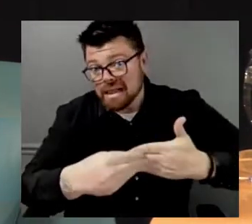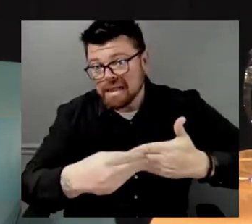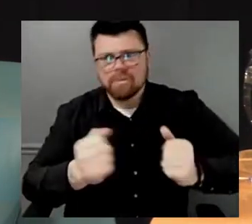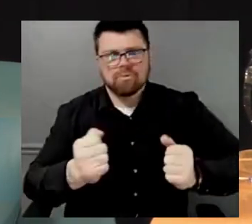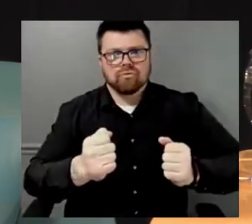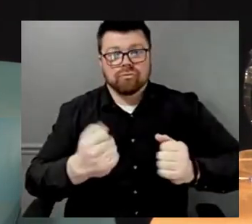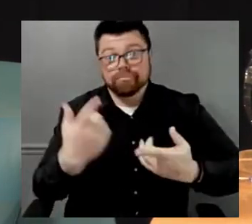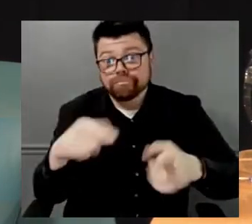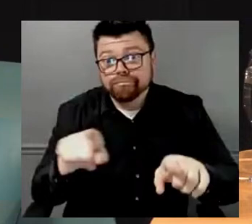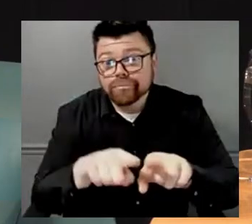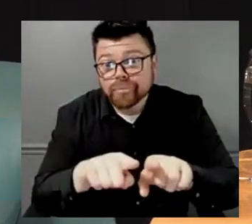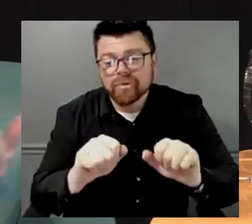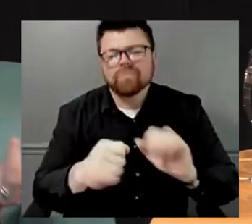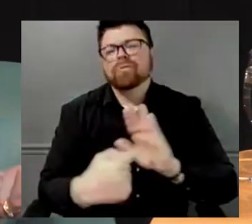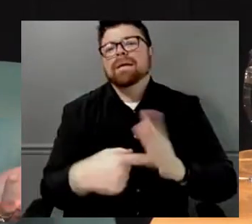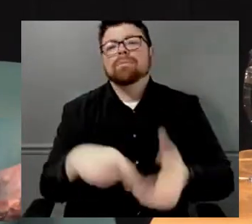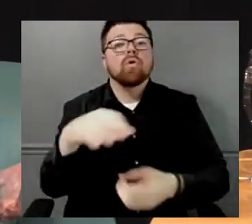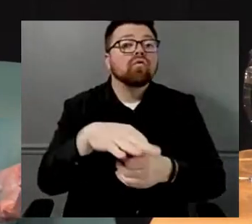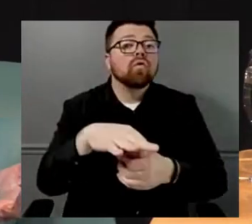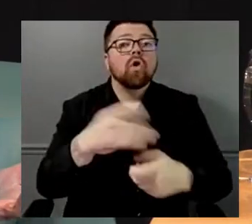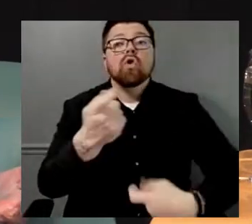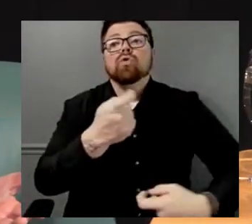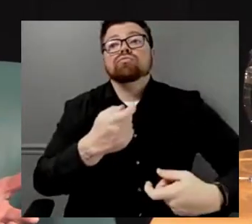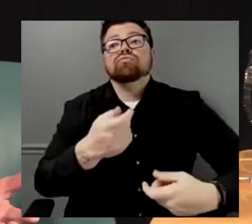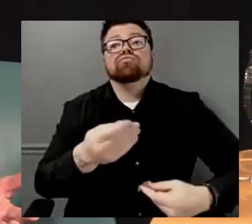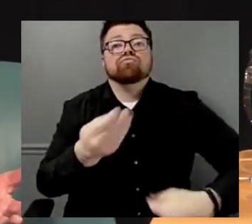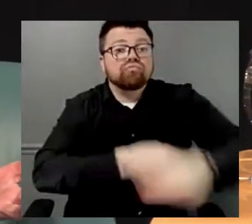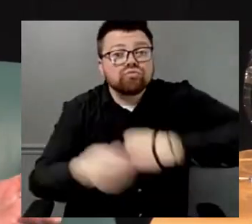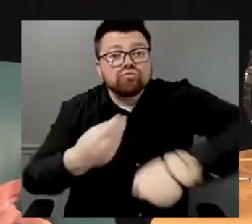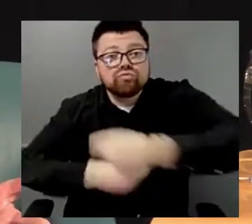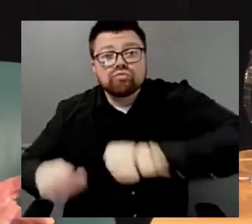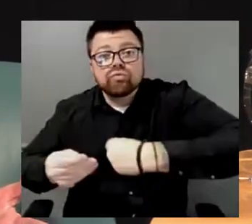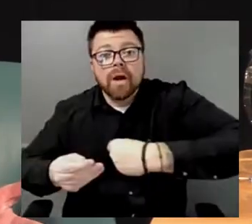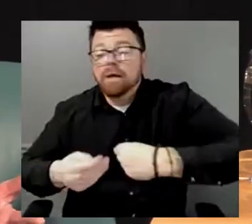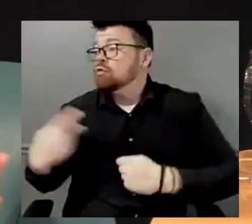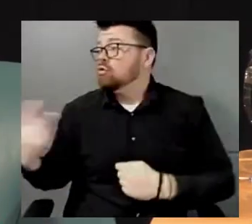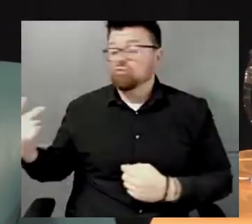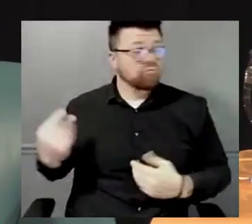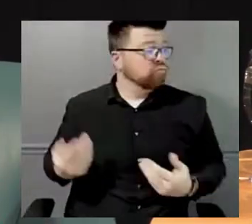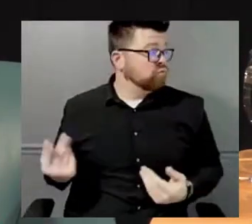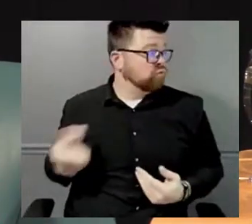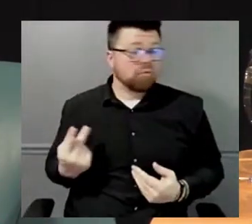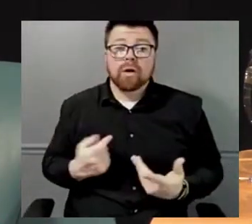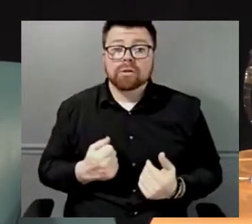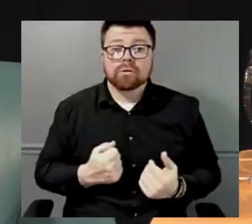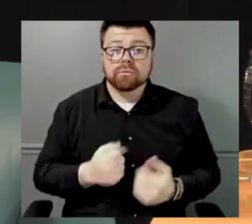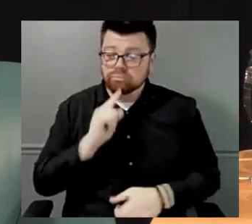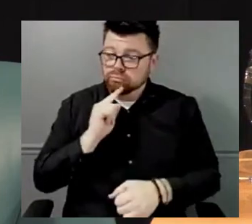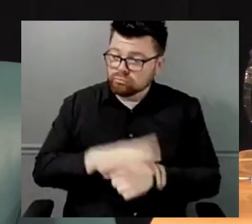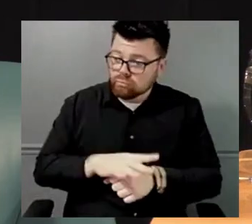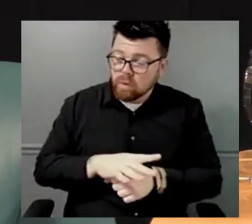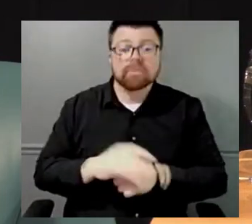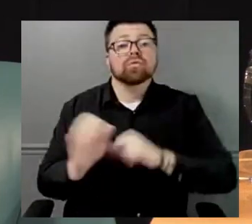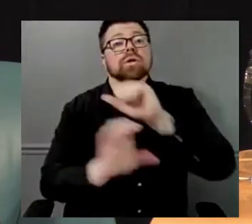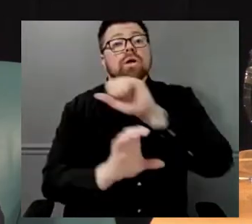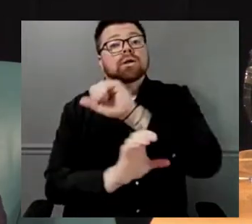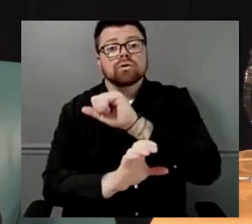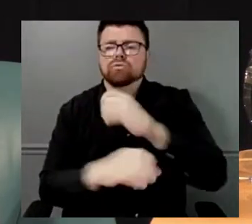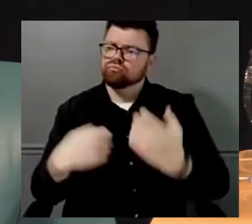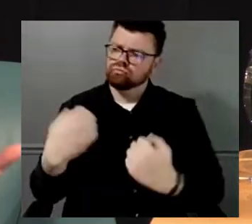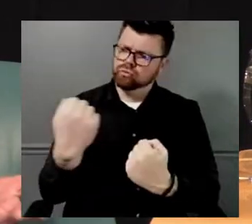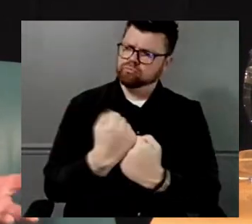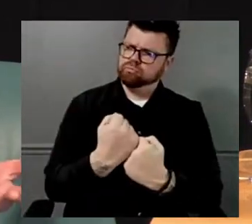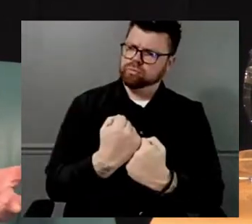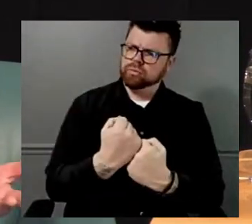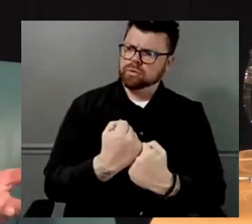trade. Justice Sotomayor and I both take an oath to uphold the Constitution, and our job is to say